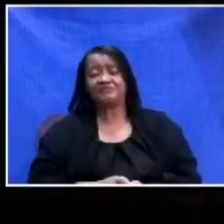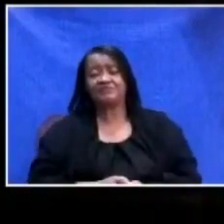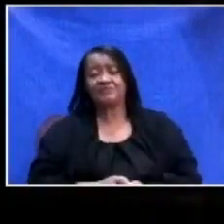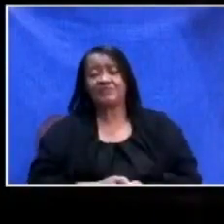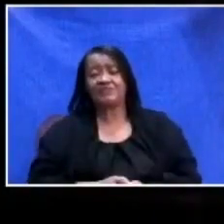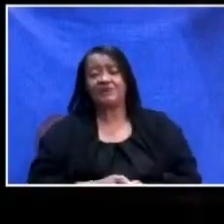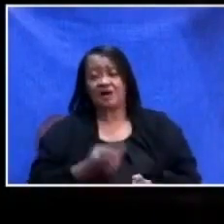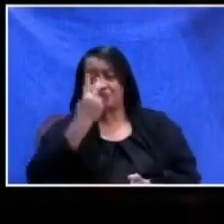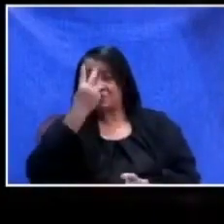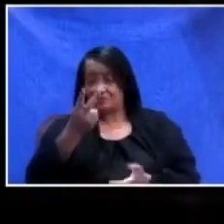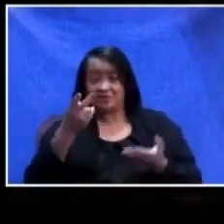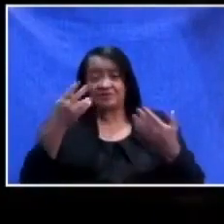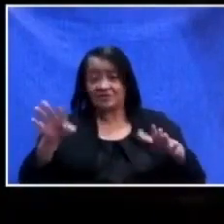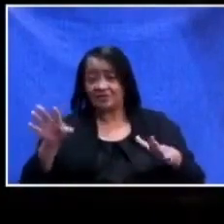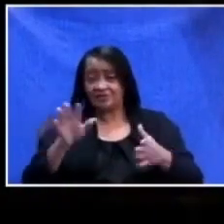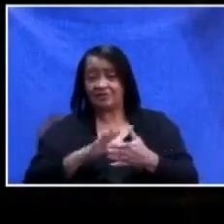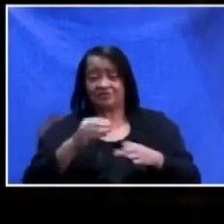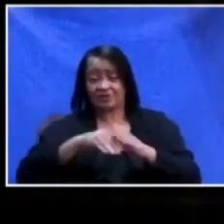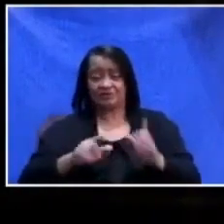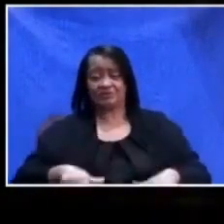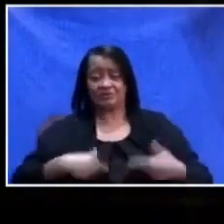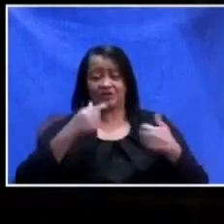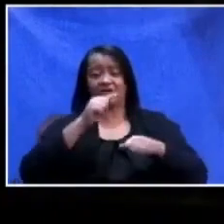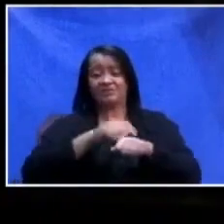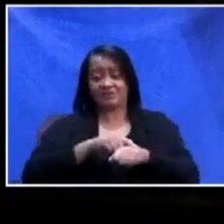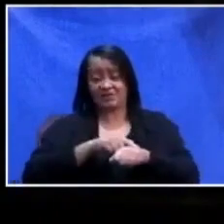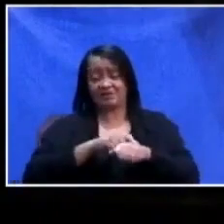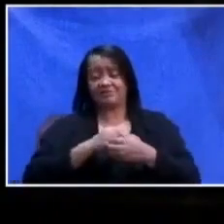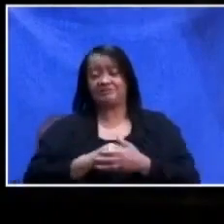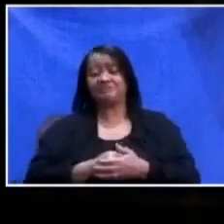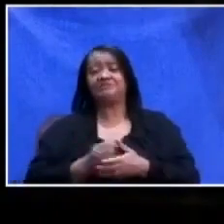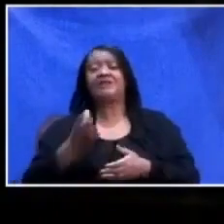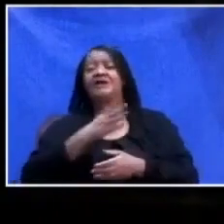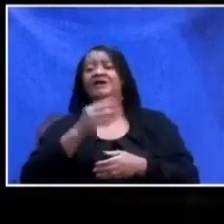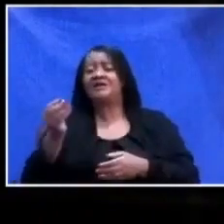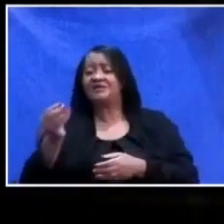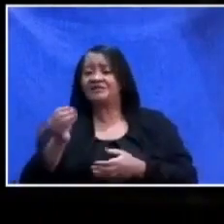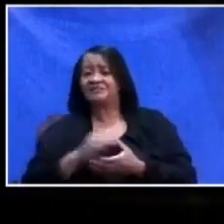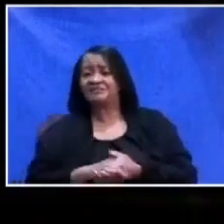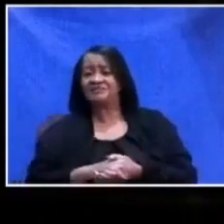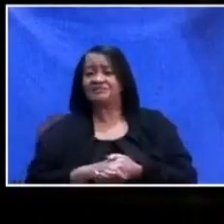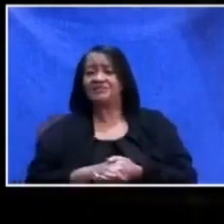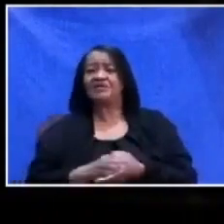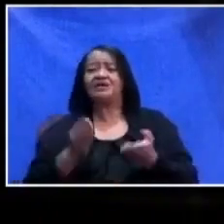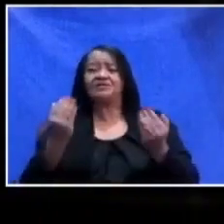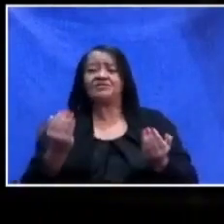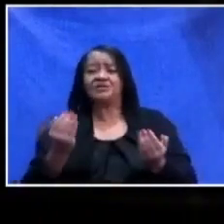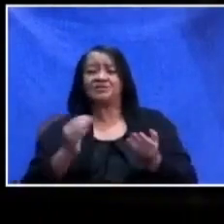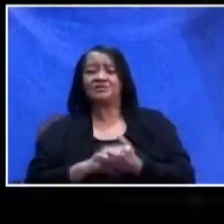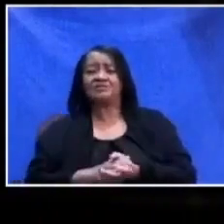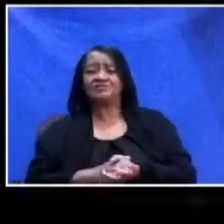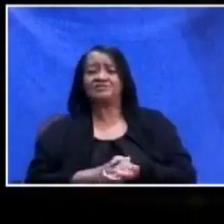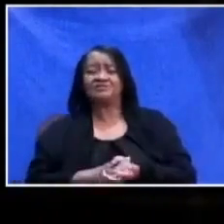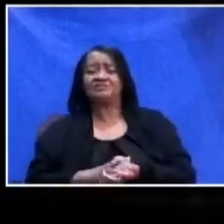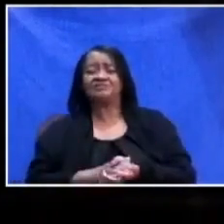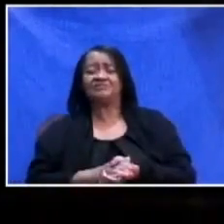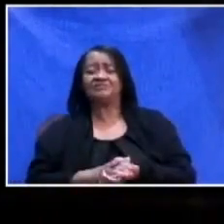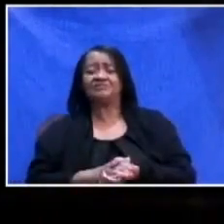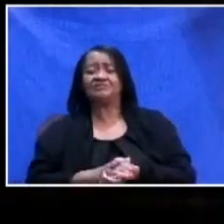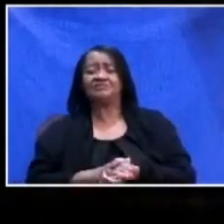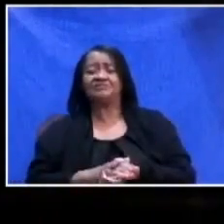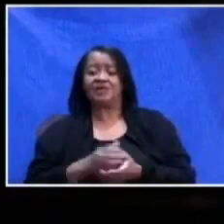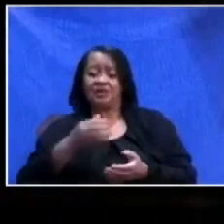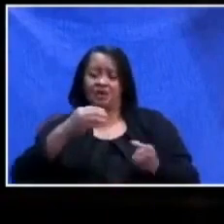see done in my lifetime. And so I